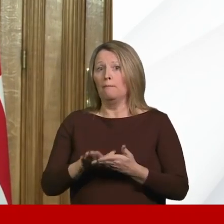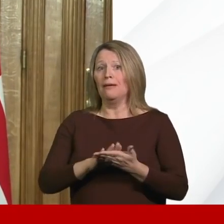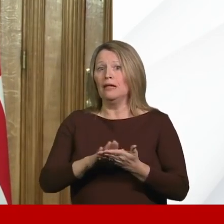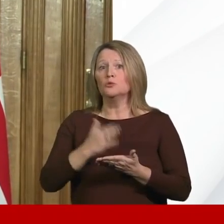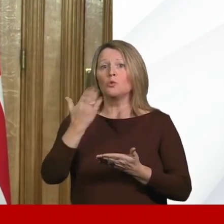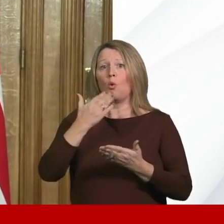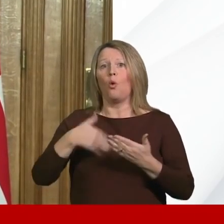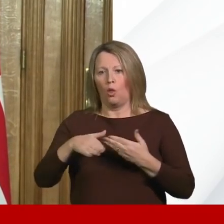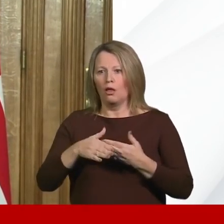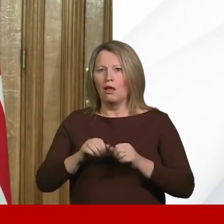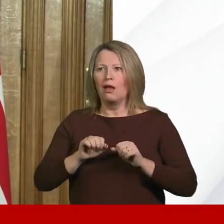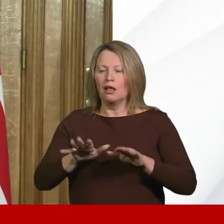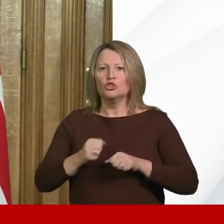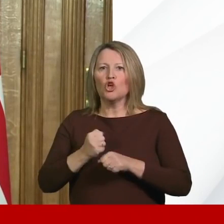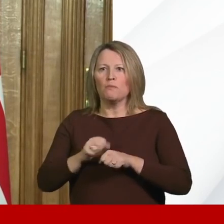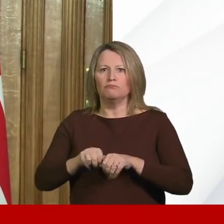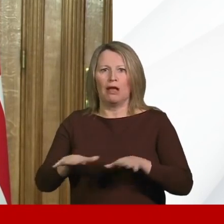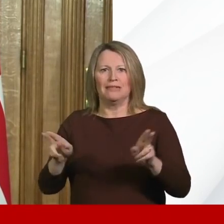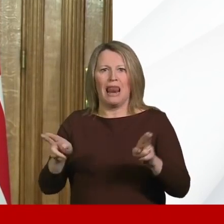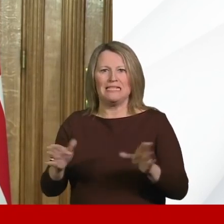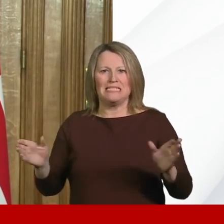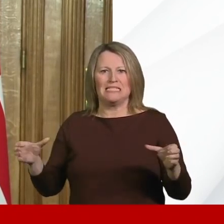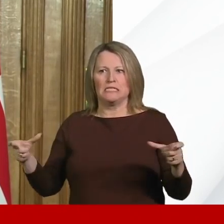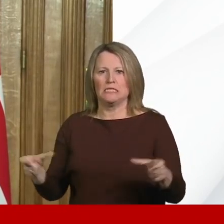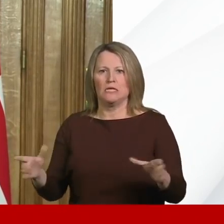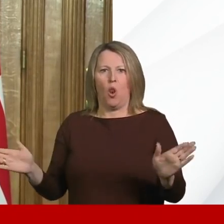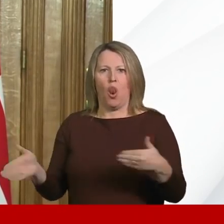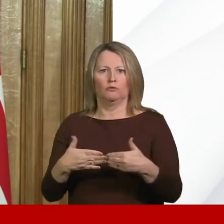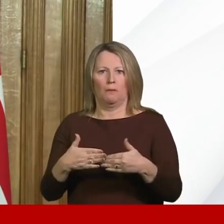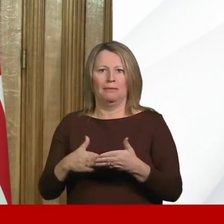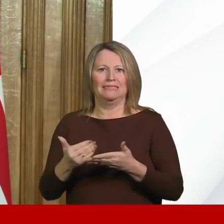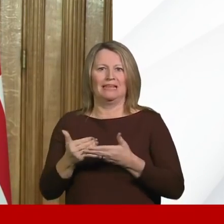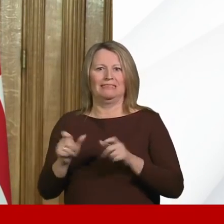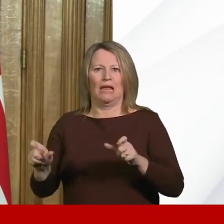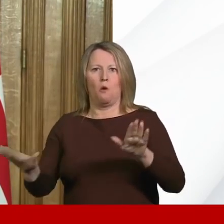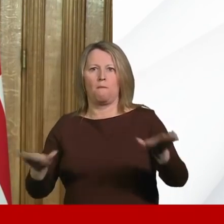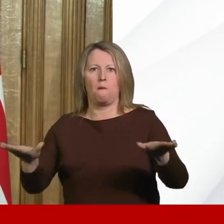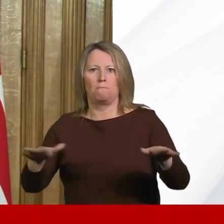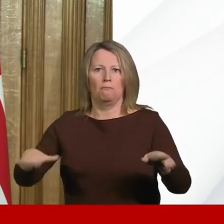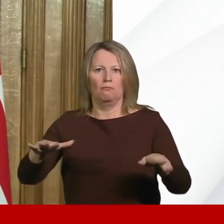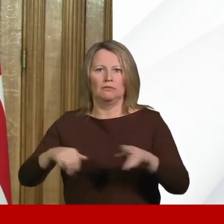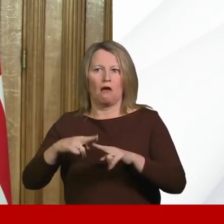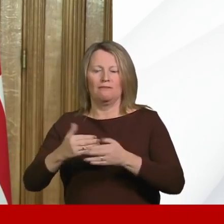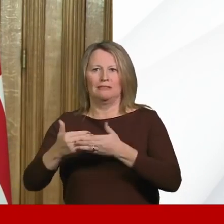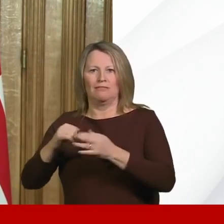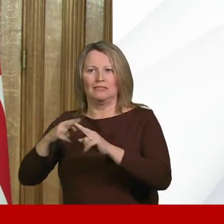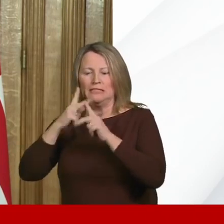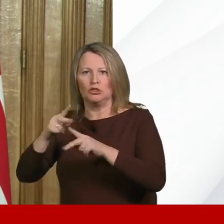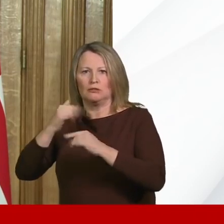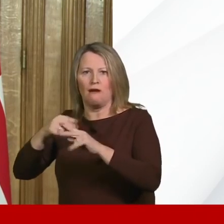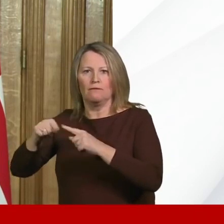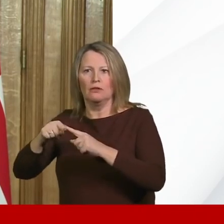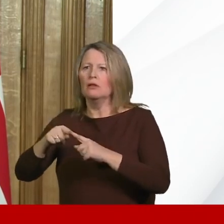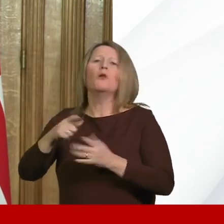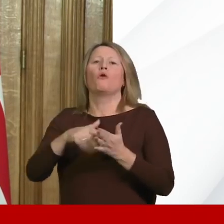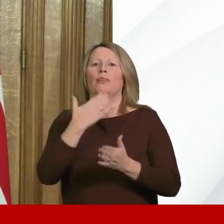again as fast as we can. But our judgment right now is that this is the moment to provide further downward pressure, as I say,